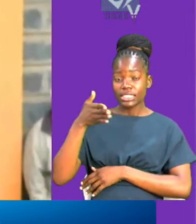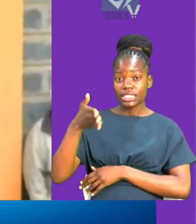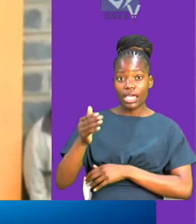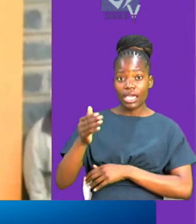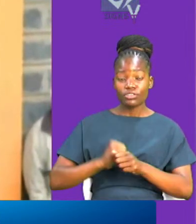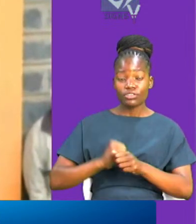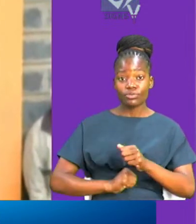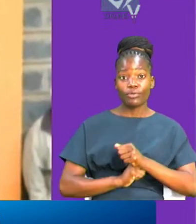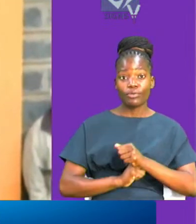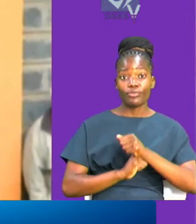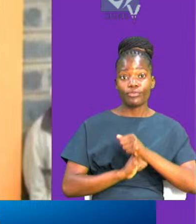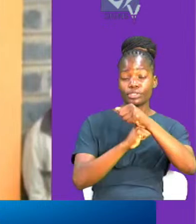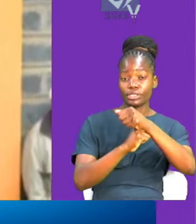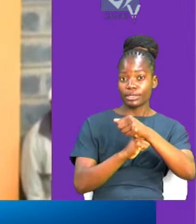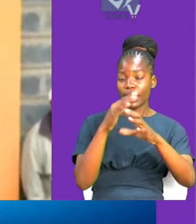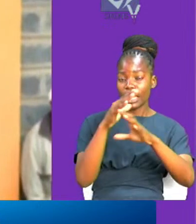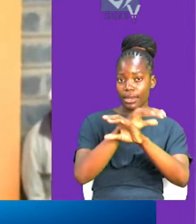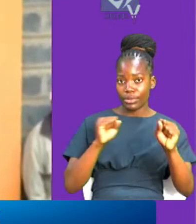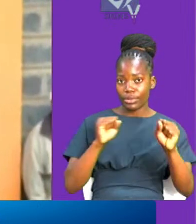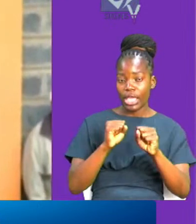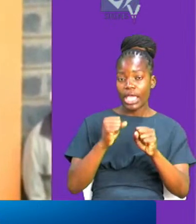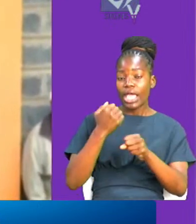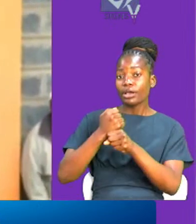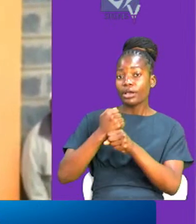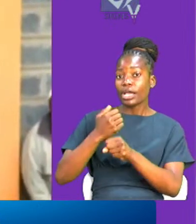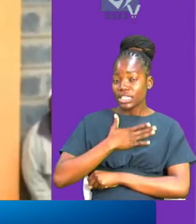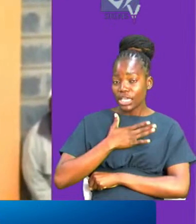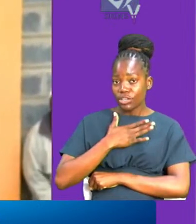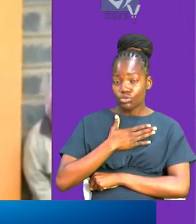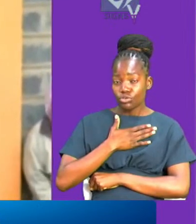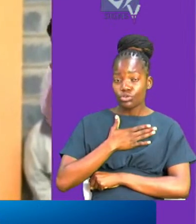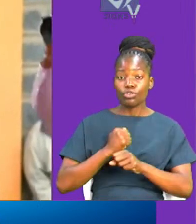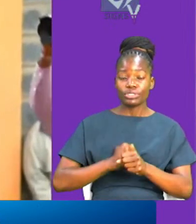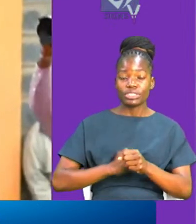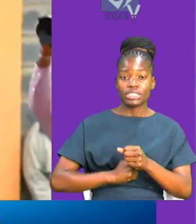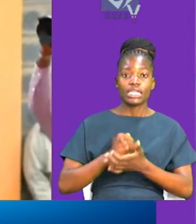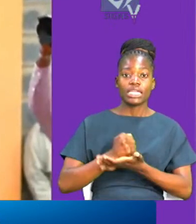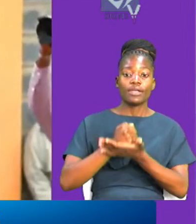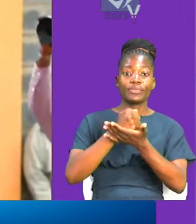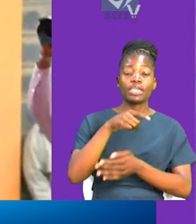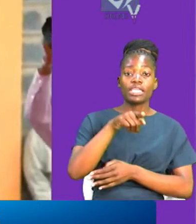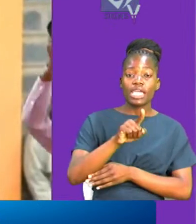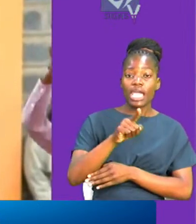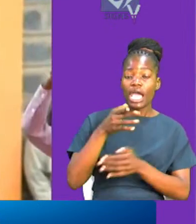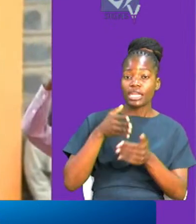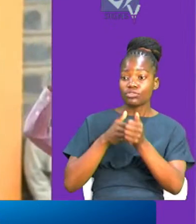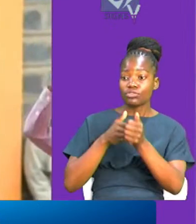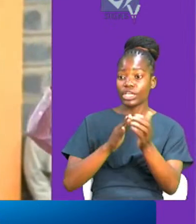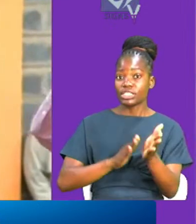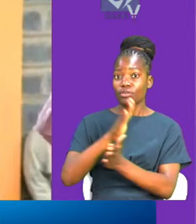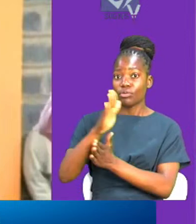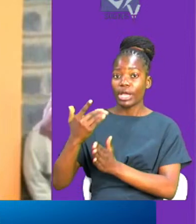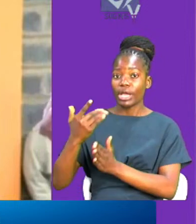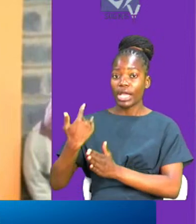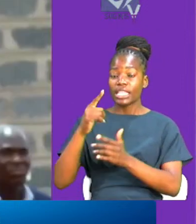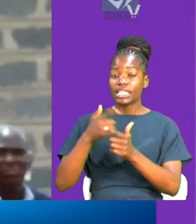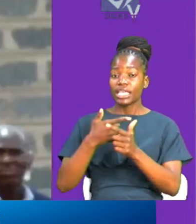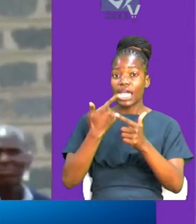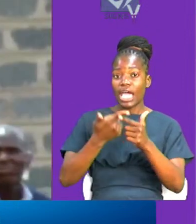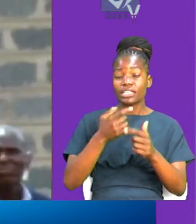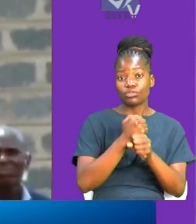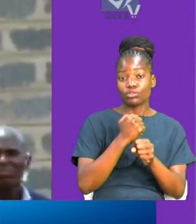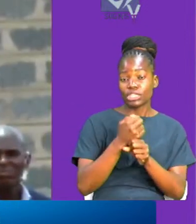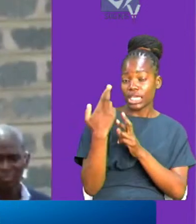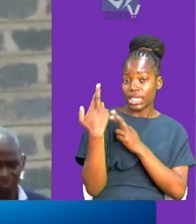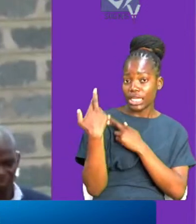rais. Na sisi kazi yetu ni kumsaidia. Yeye anatuongoza pale, anapanga, yetu ni kutekeleza yale anasema. We're going to